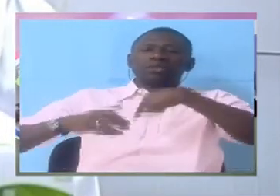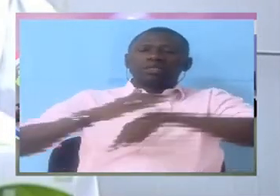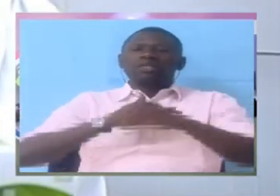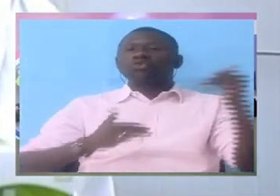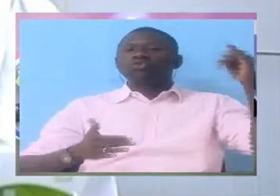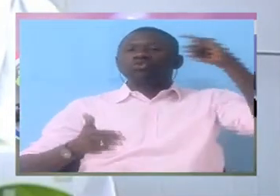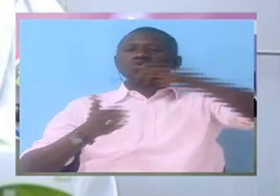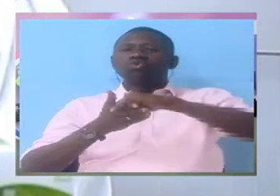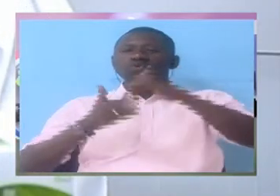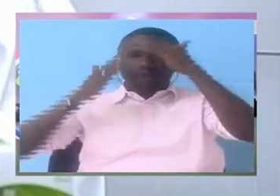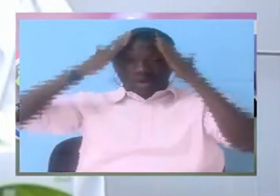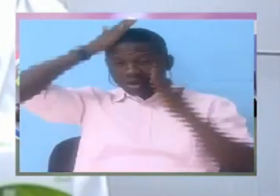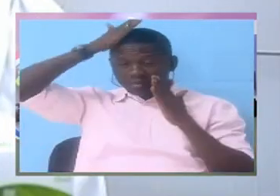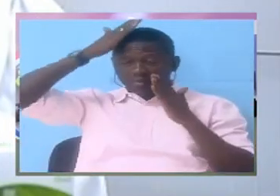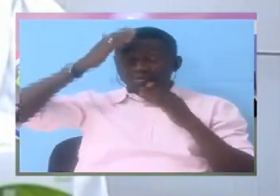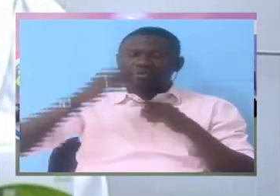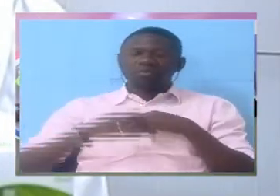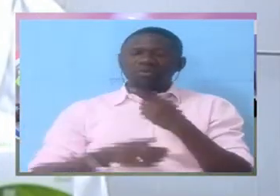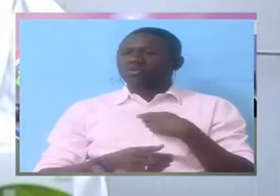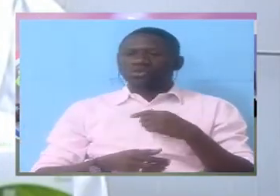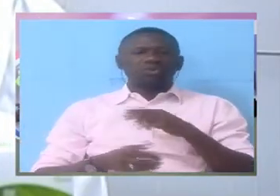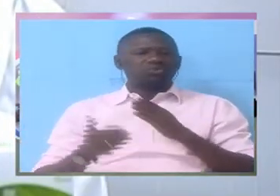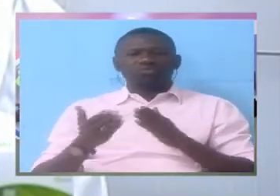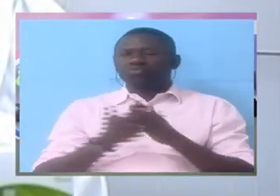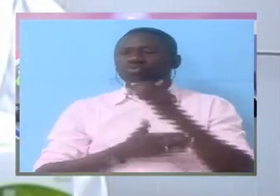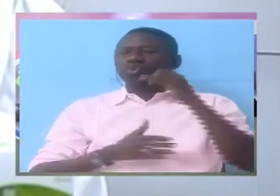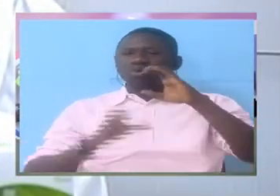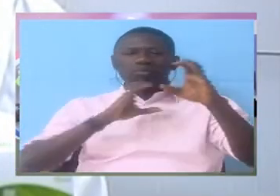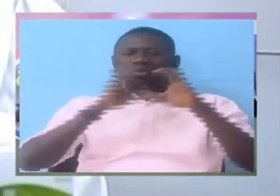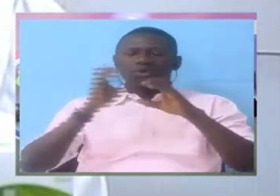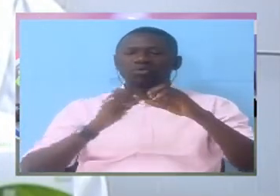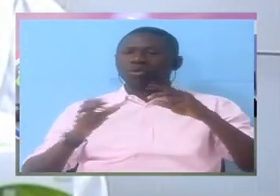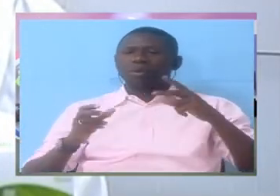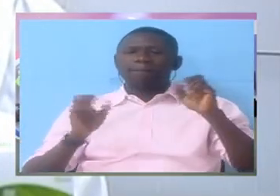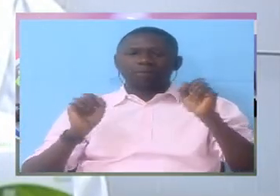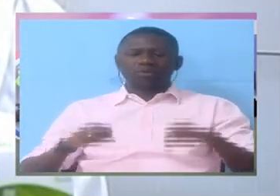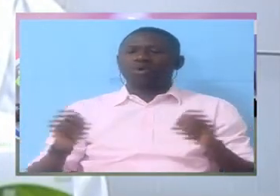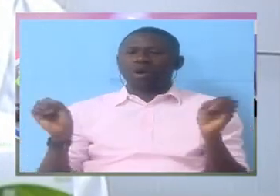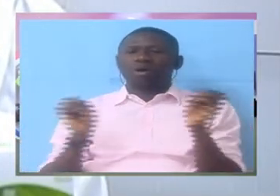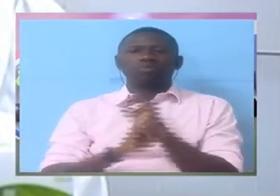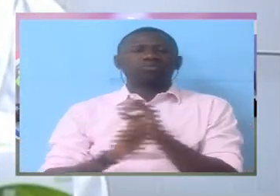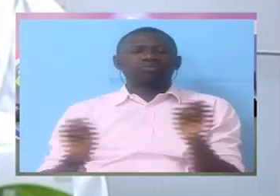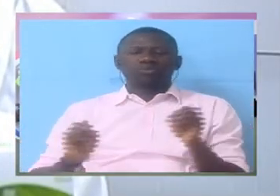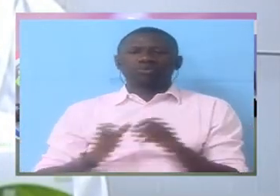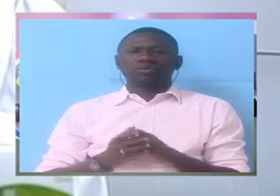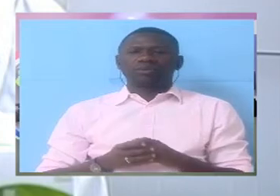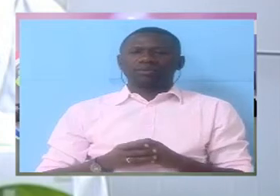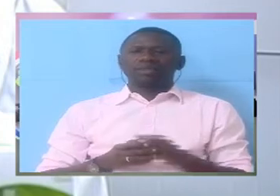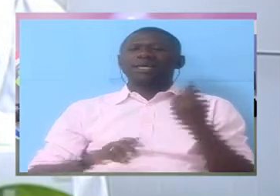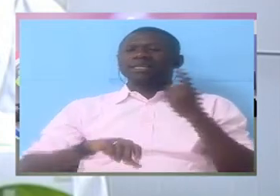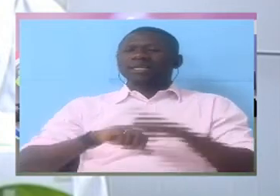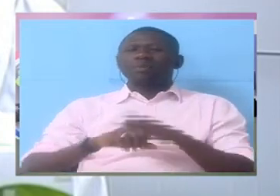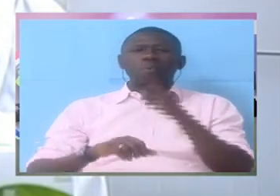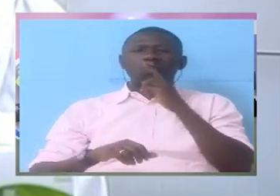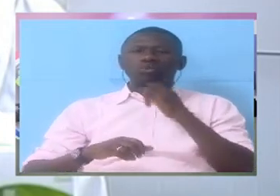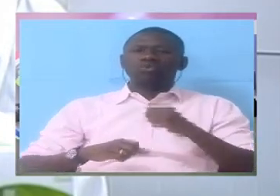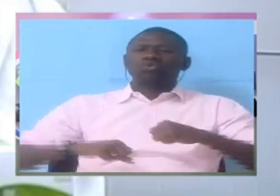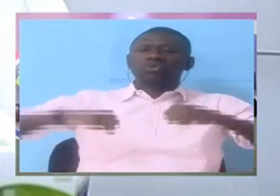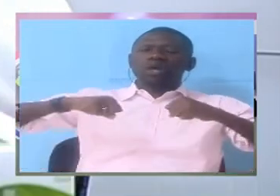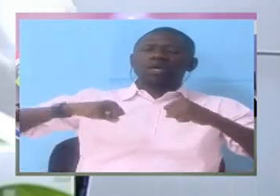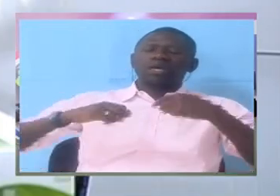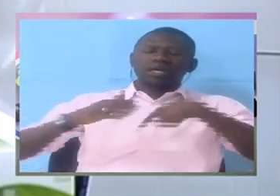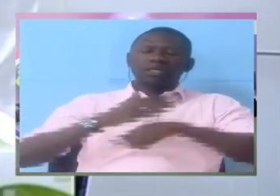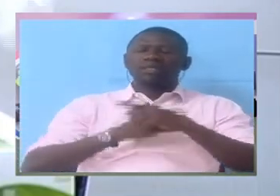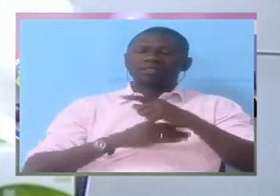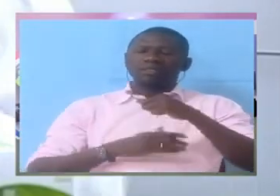Yundum. But he couldn't go through. Ala kumandiro mantano. Who was the CO at that time? Jumala munung CO di wawat wala je. That is